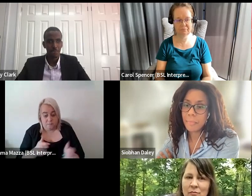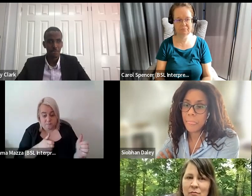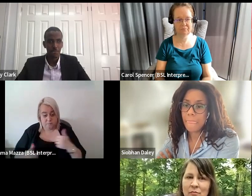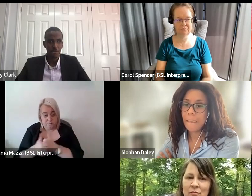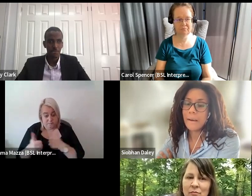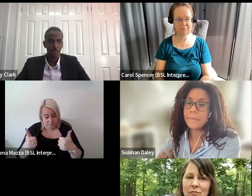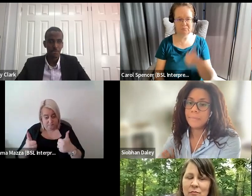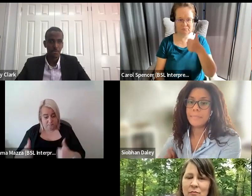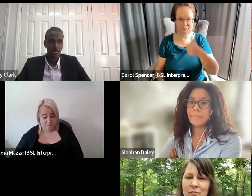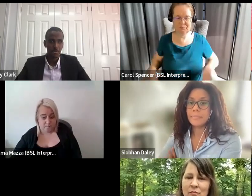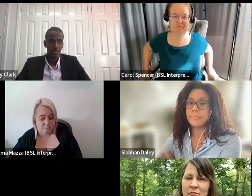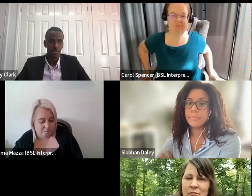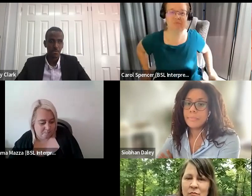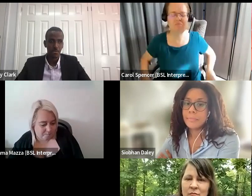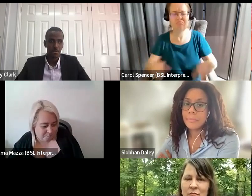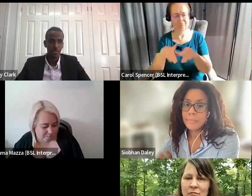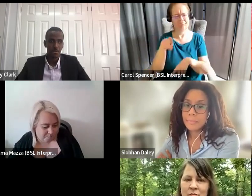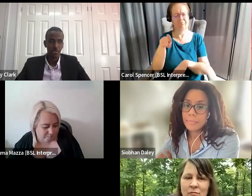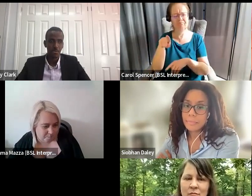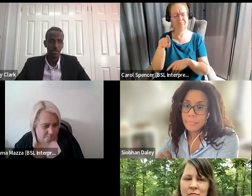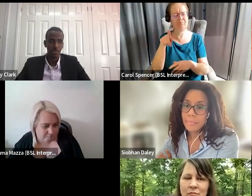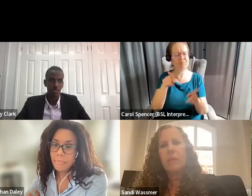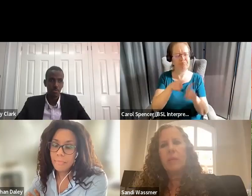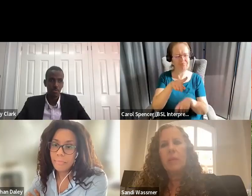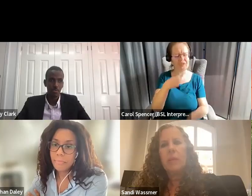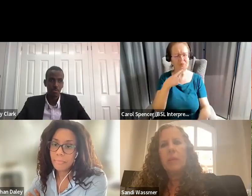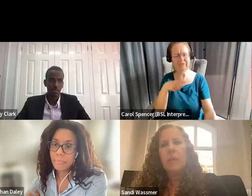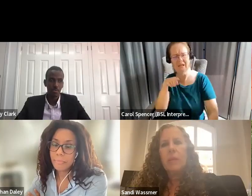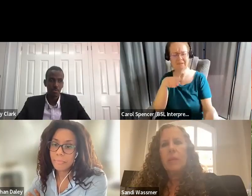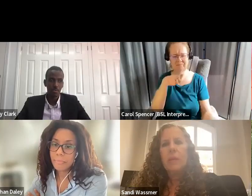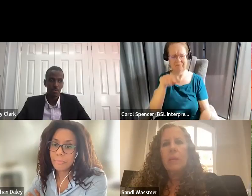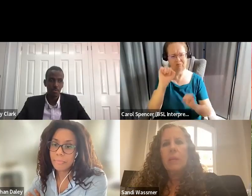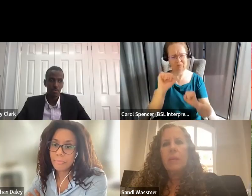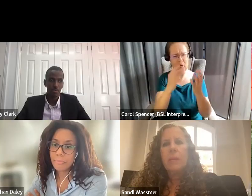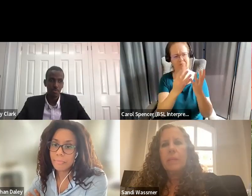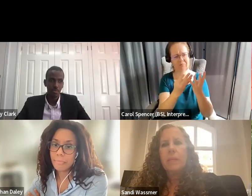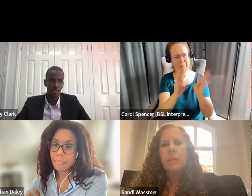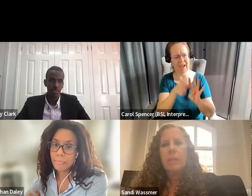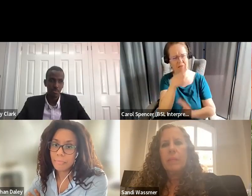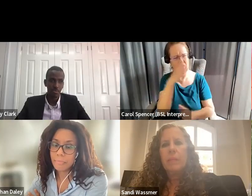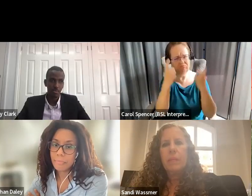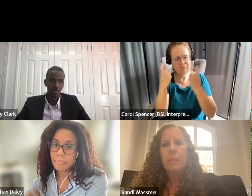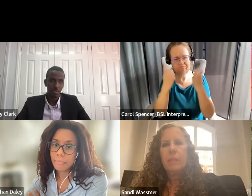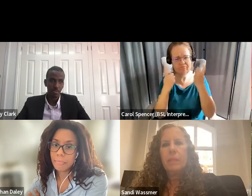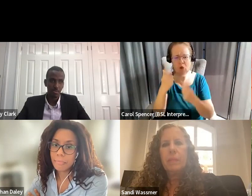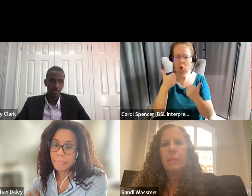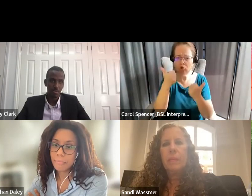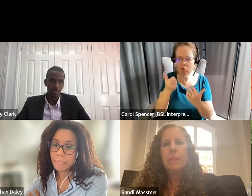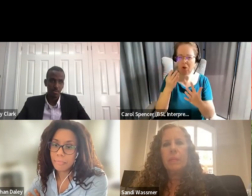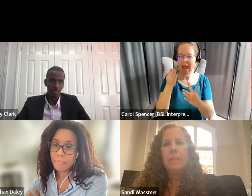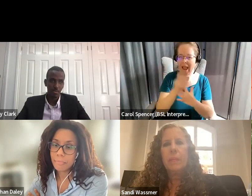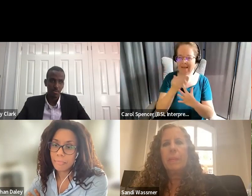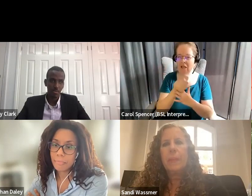I think like you said there, that there's also, I'd be interested in the panel's thoughts on what are good accessible